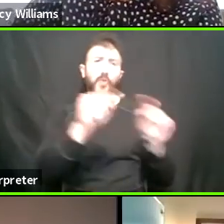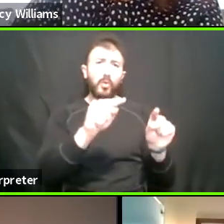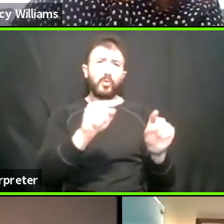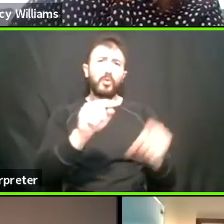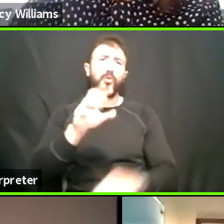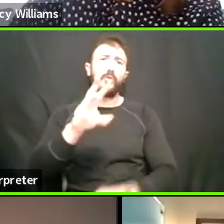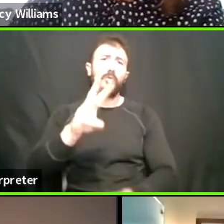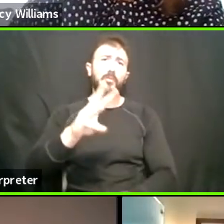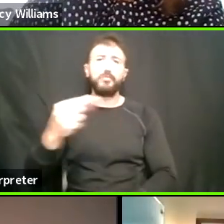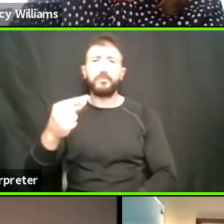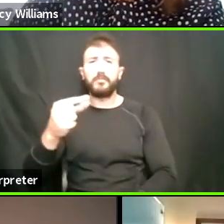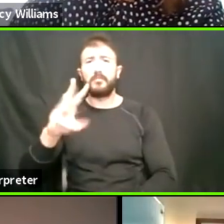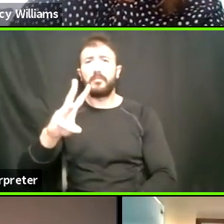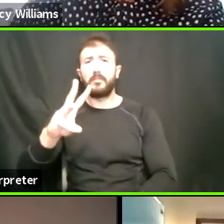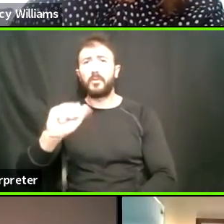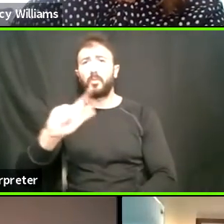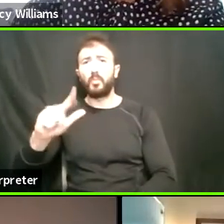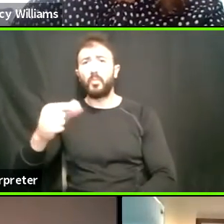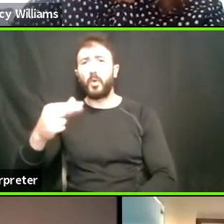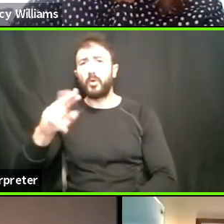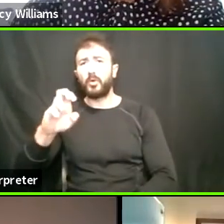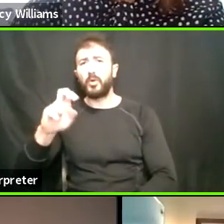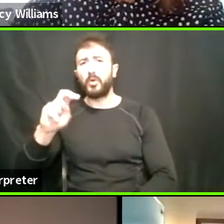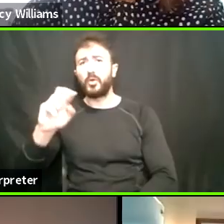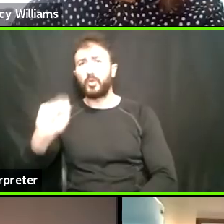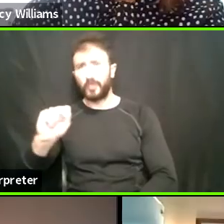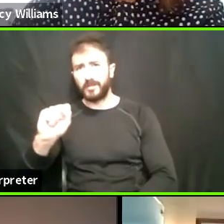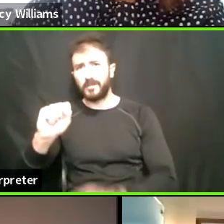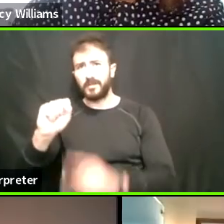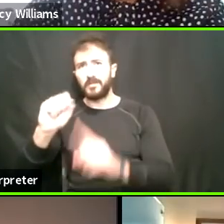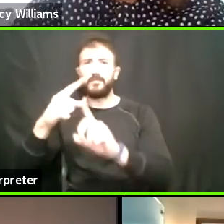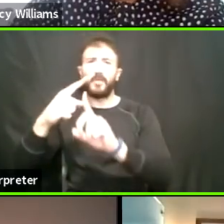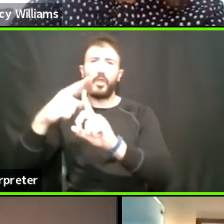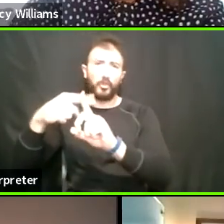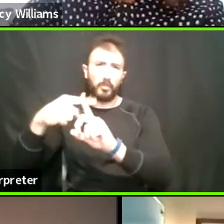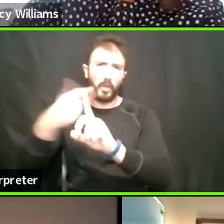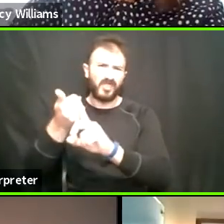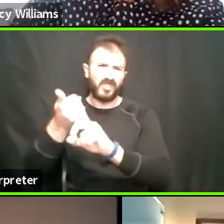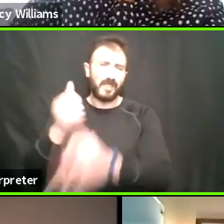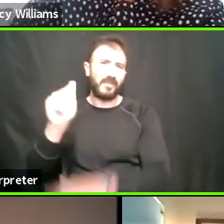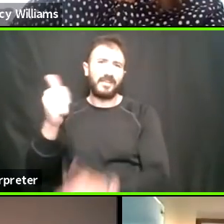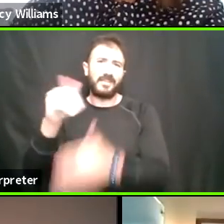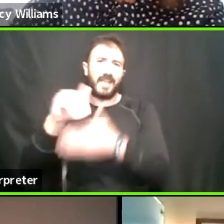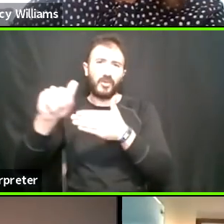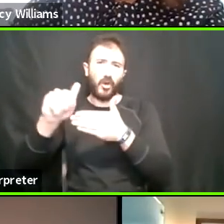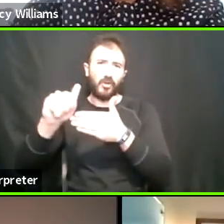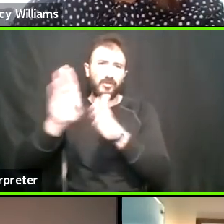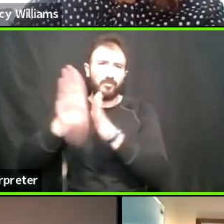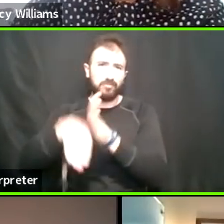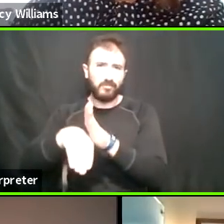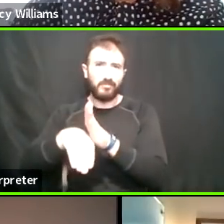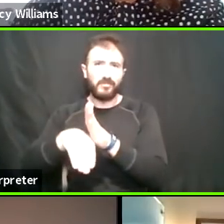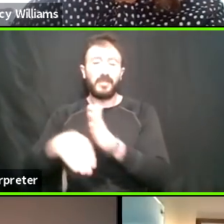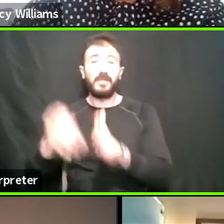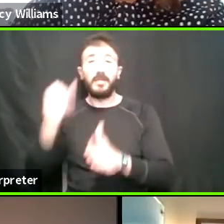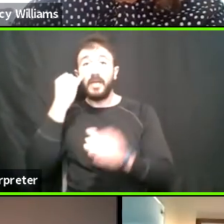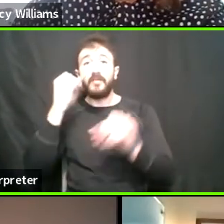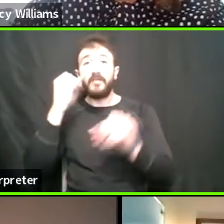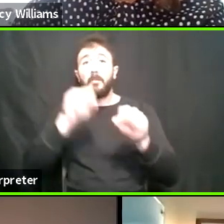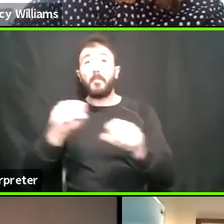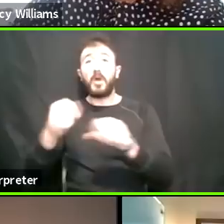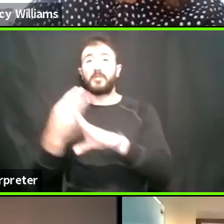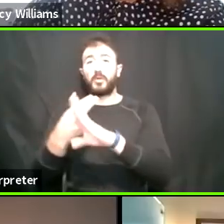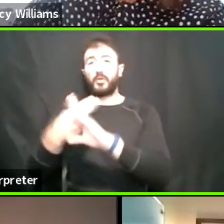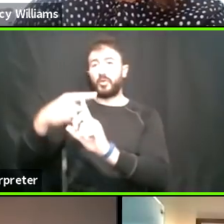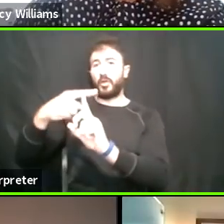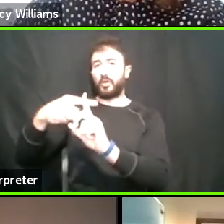just fine. We are recommending, if possible, to use a non-touch thermometer, especially if you're living in a house with